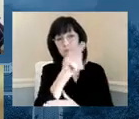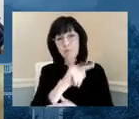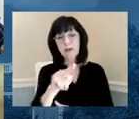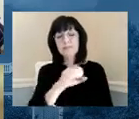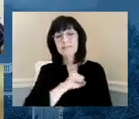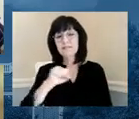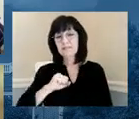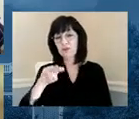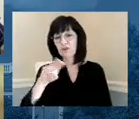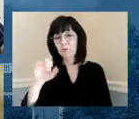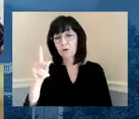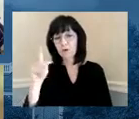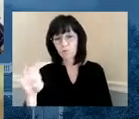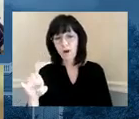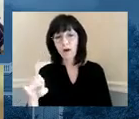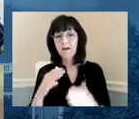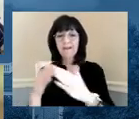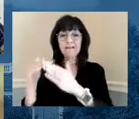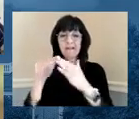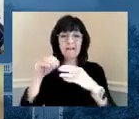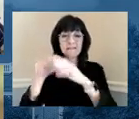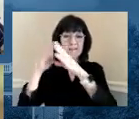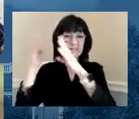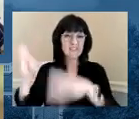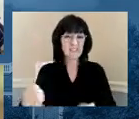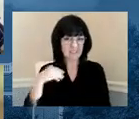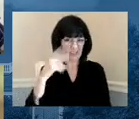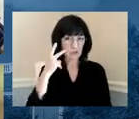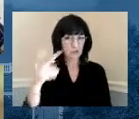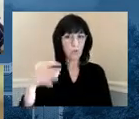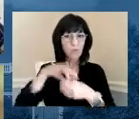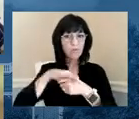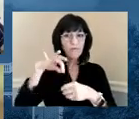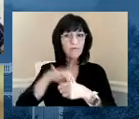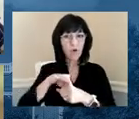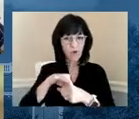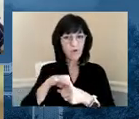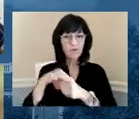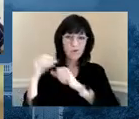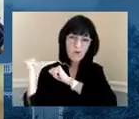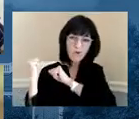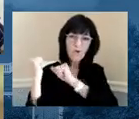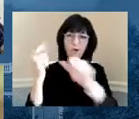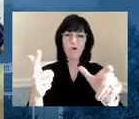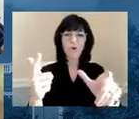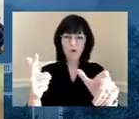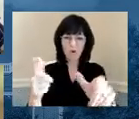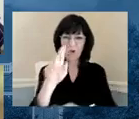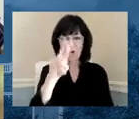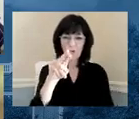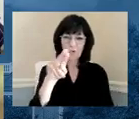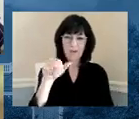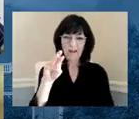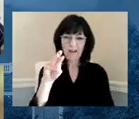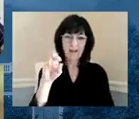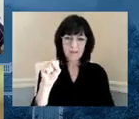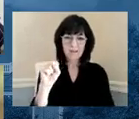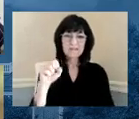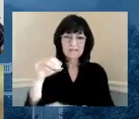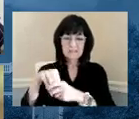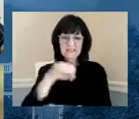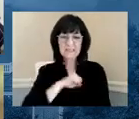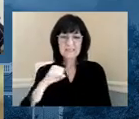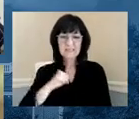in the House and the Senate. I checked the vote, was unanimous in the Senate, unanimous in the House, unanimous in the Senate. There was